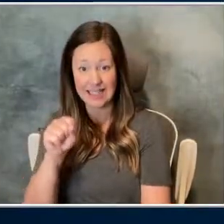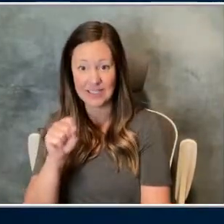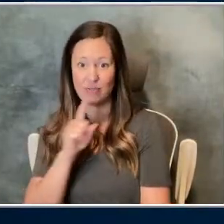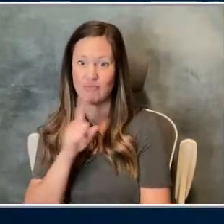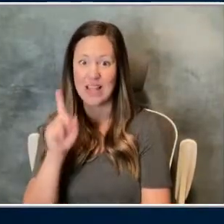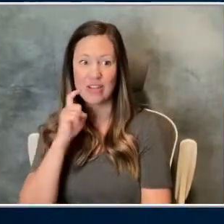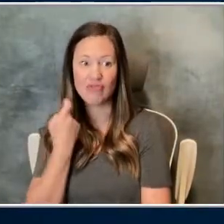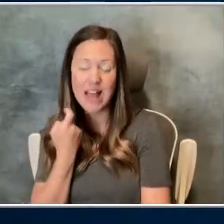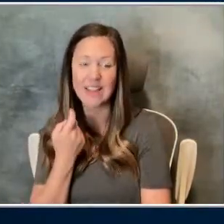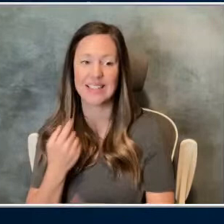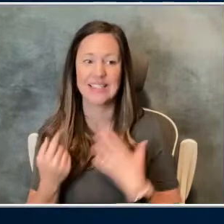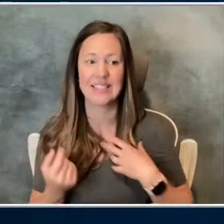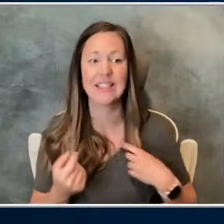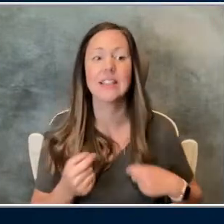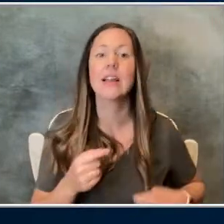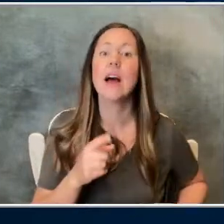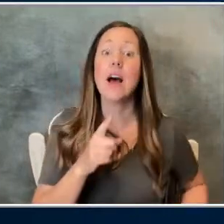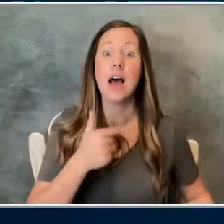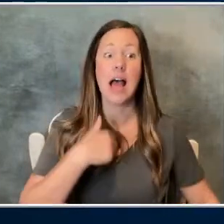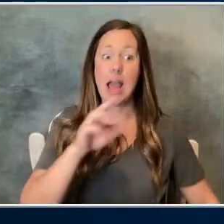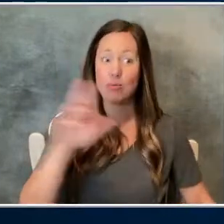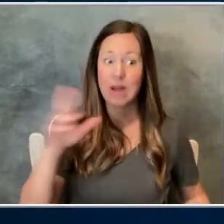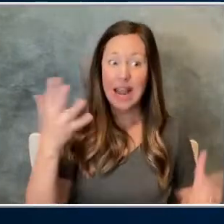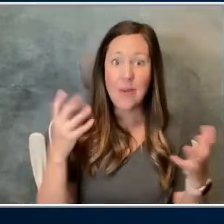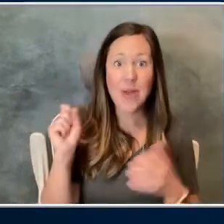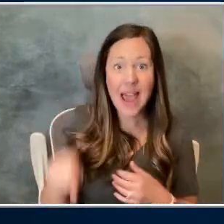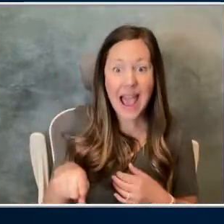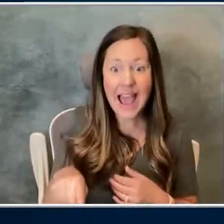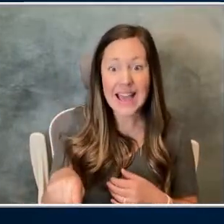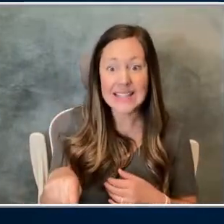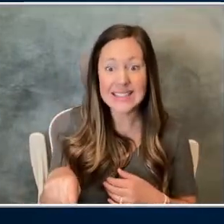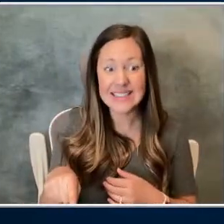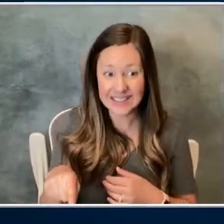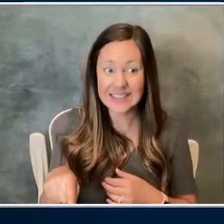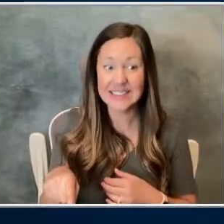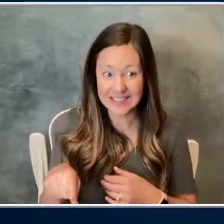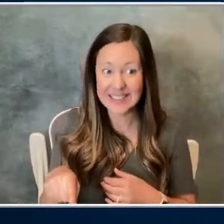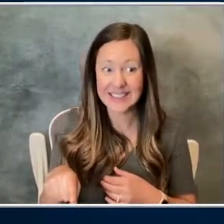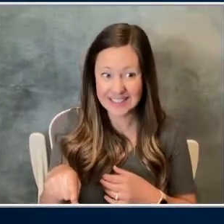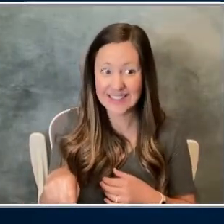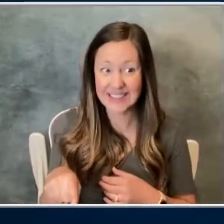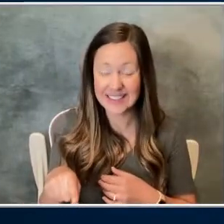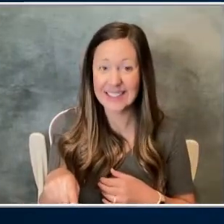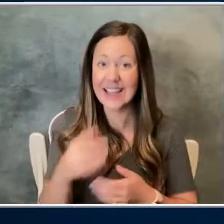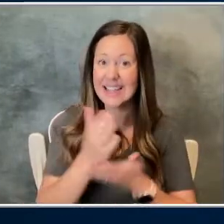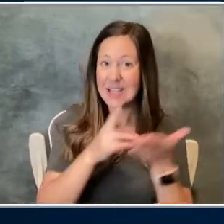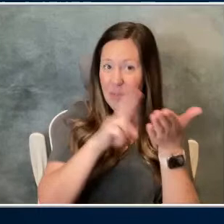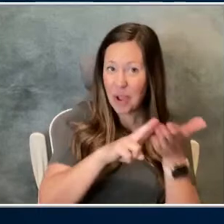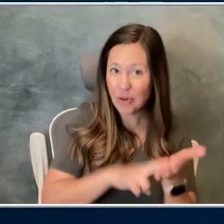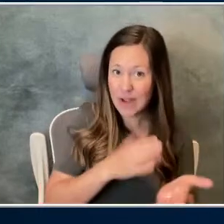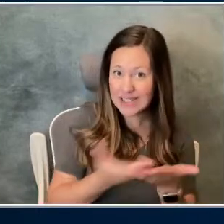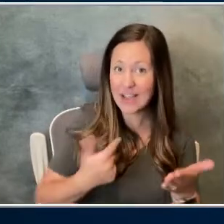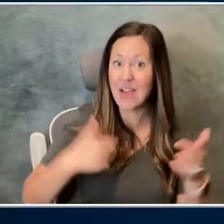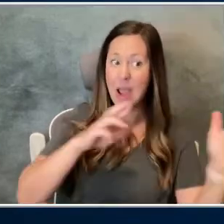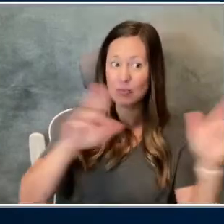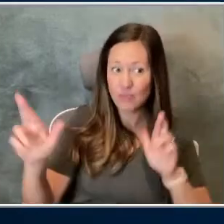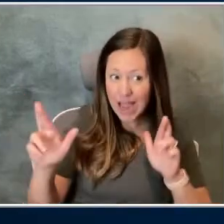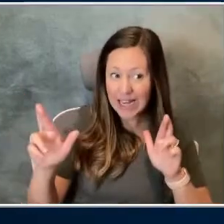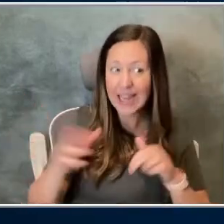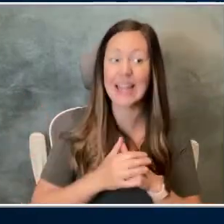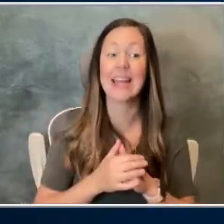ask Mr. Hunt. I'm ready. Just tell him. I know there have been a few injuries recently, a little contract stuff. I'm ready to go. You still my fantasy contract